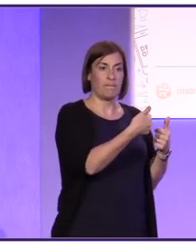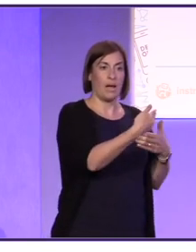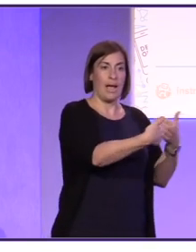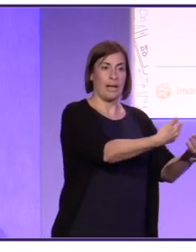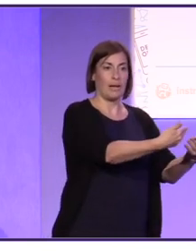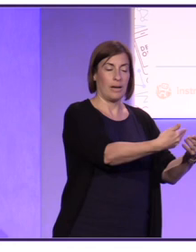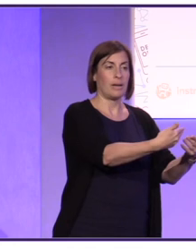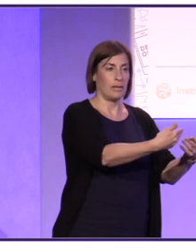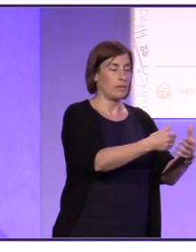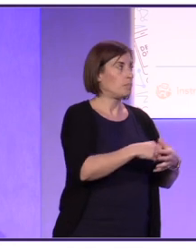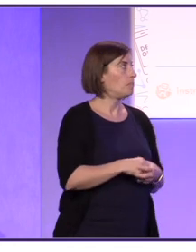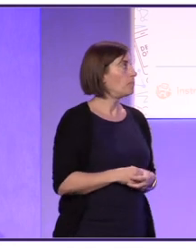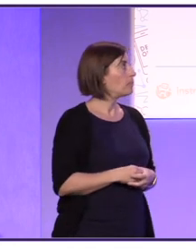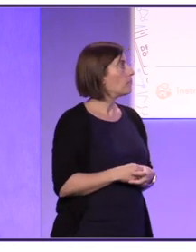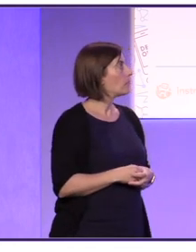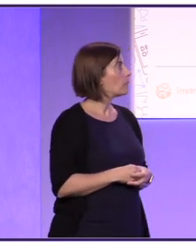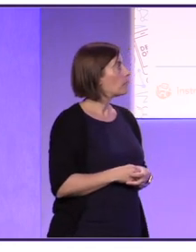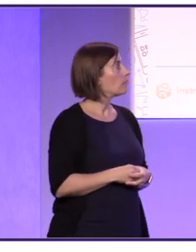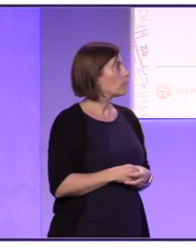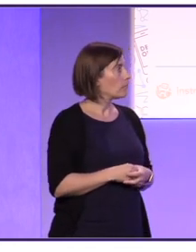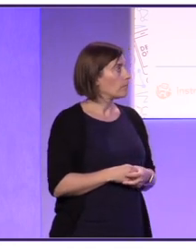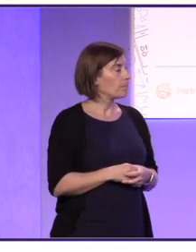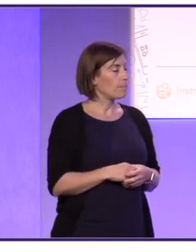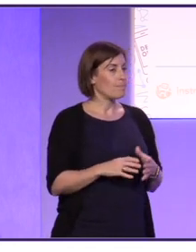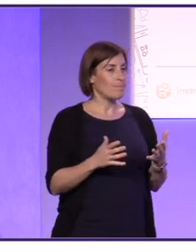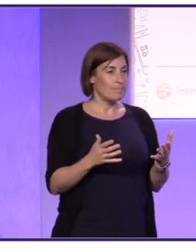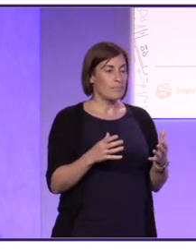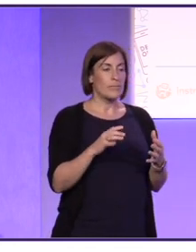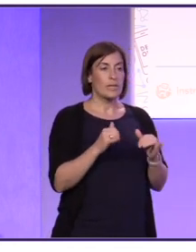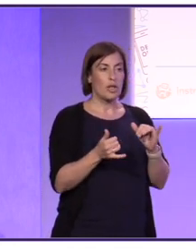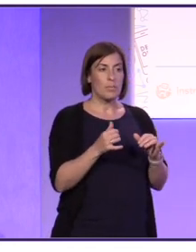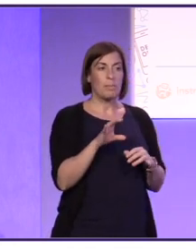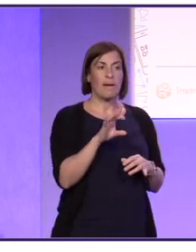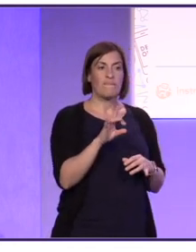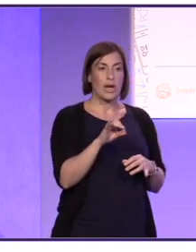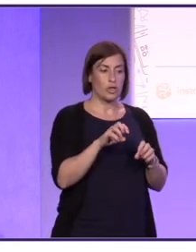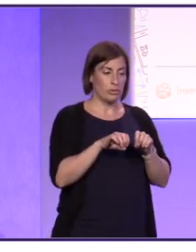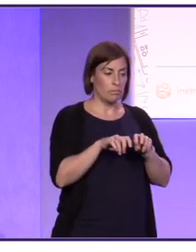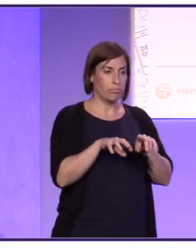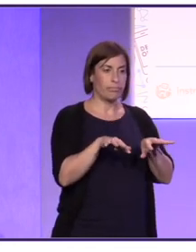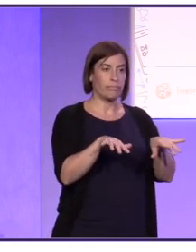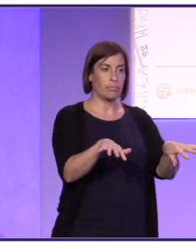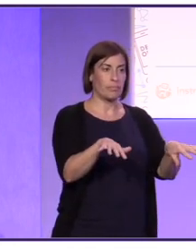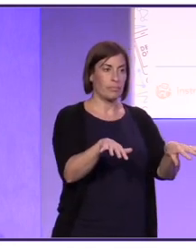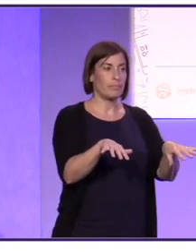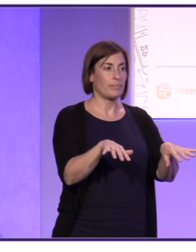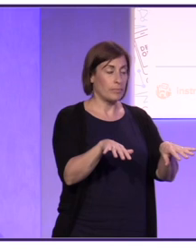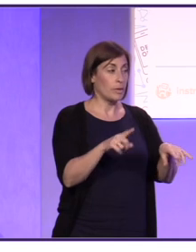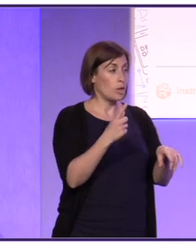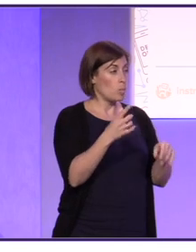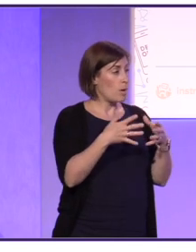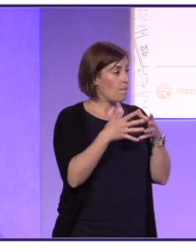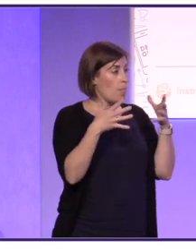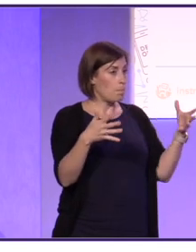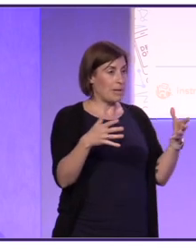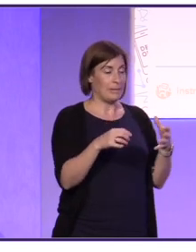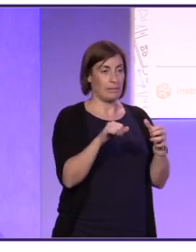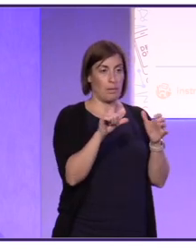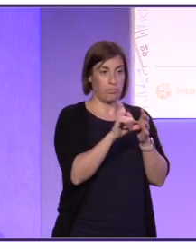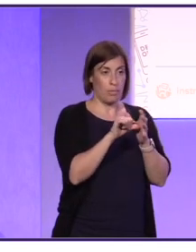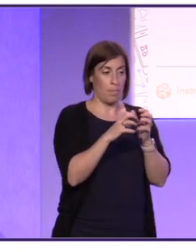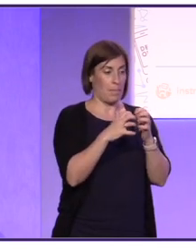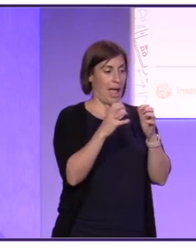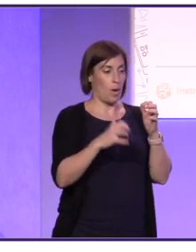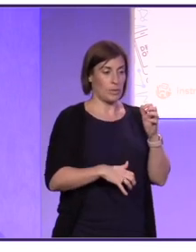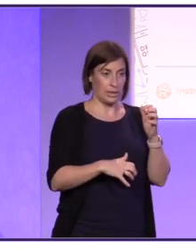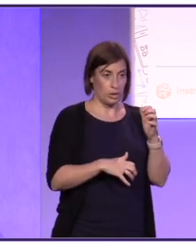that sometimes infections can spread. So one of the biggest outages I've ever been involved in was from